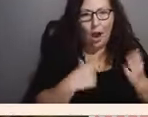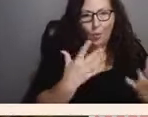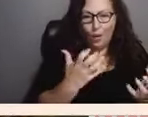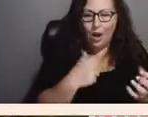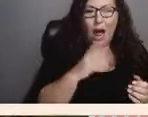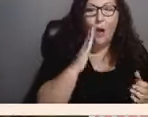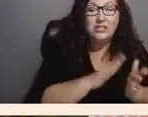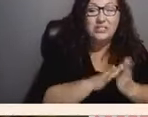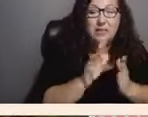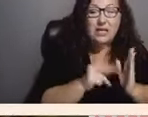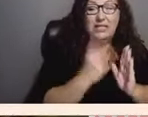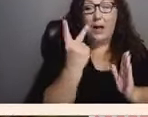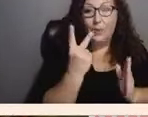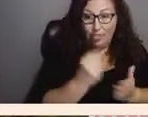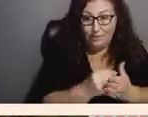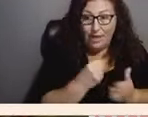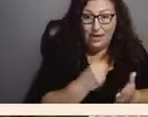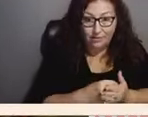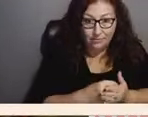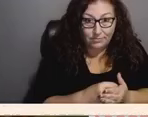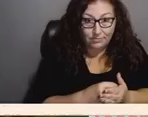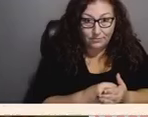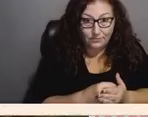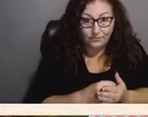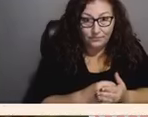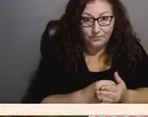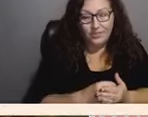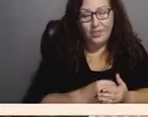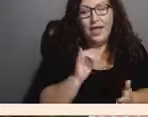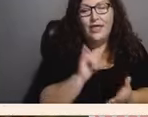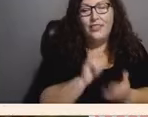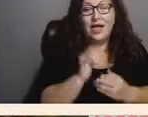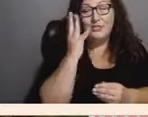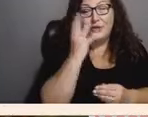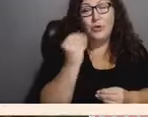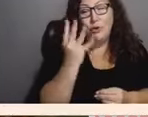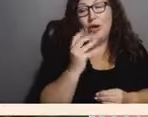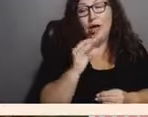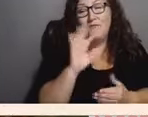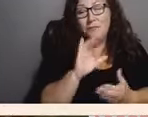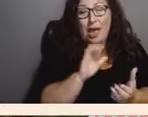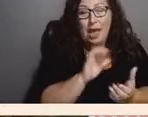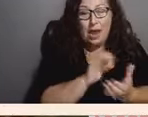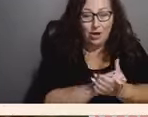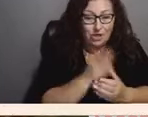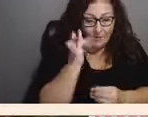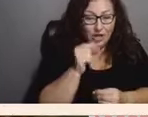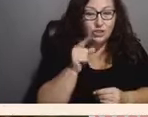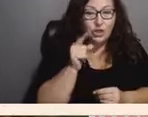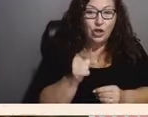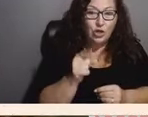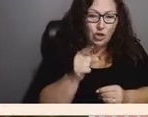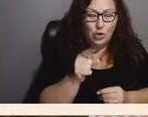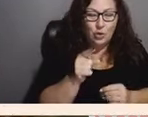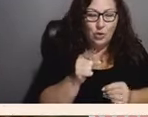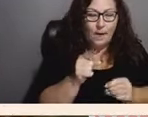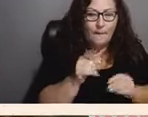money. And that's the beauty of marriage, because you mold and